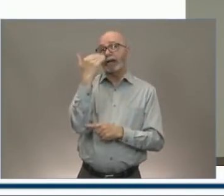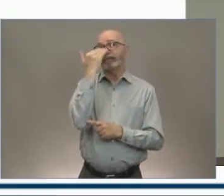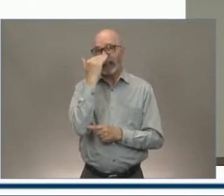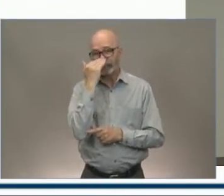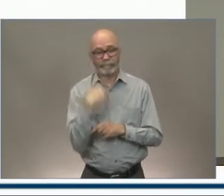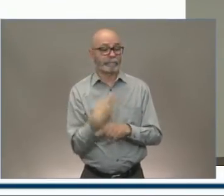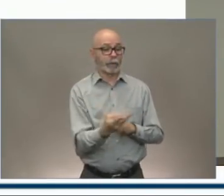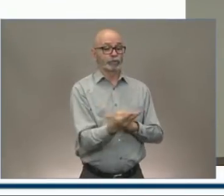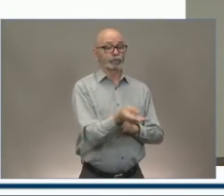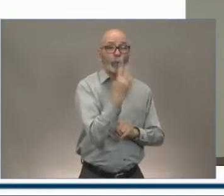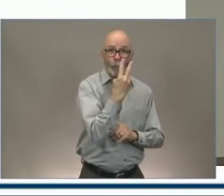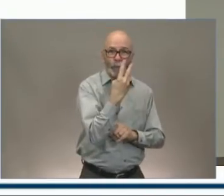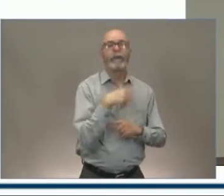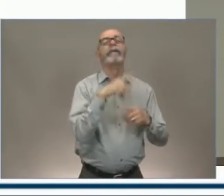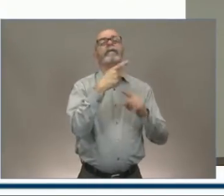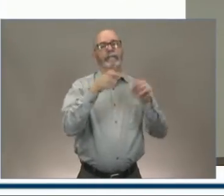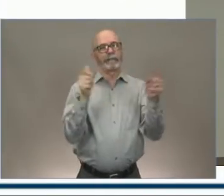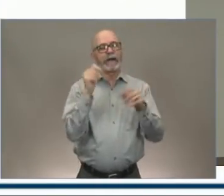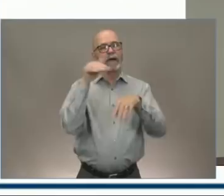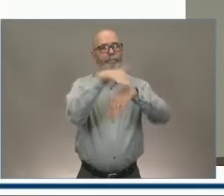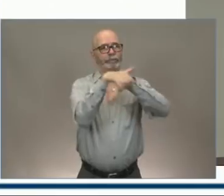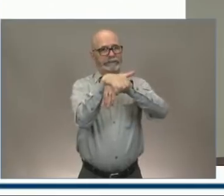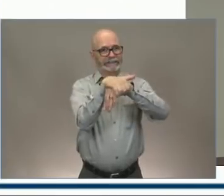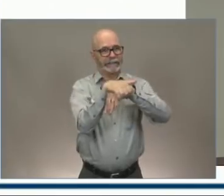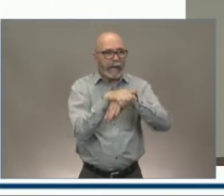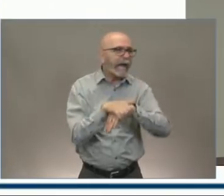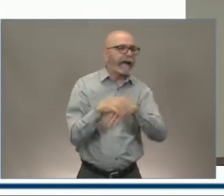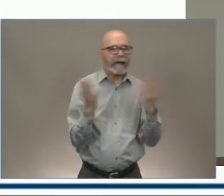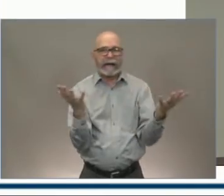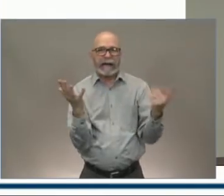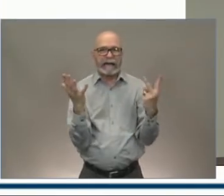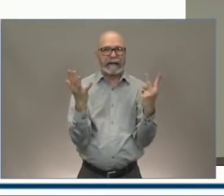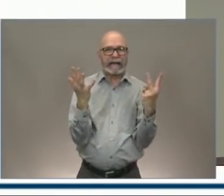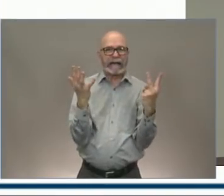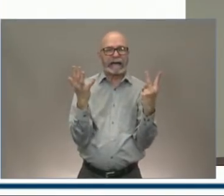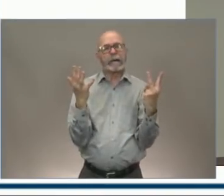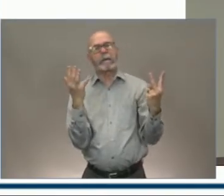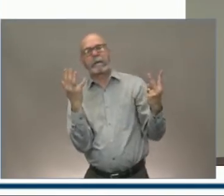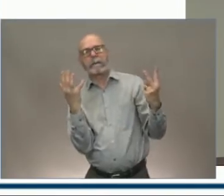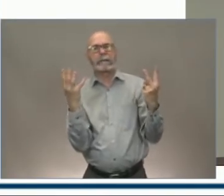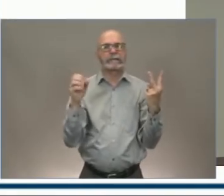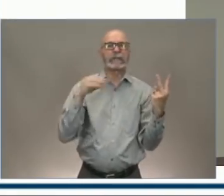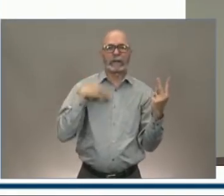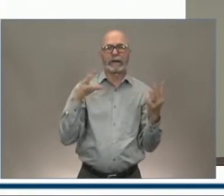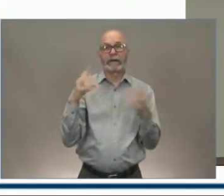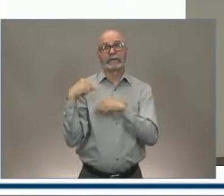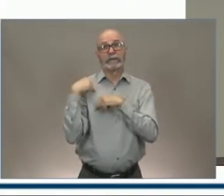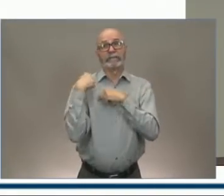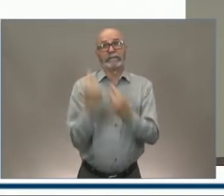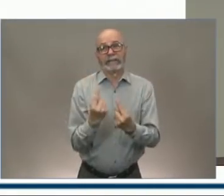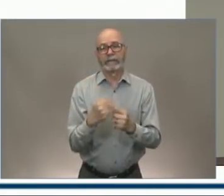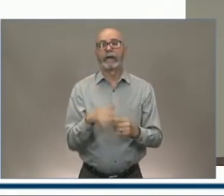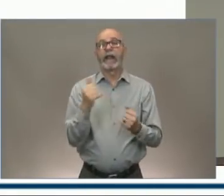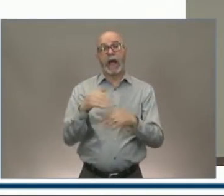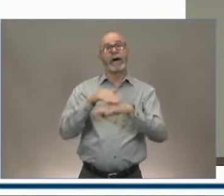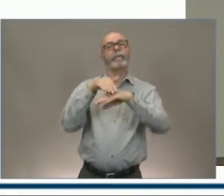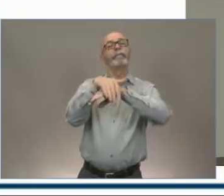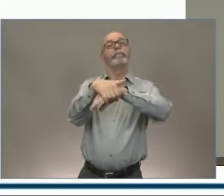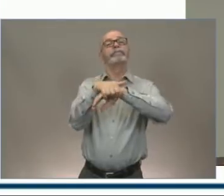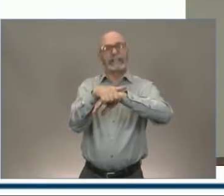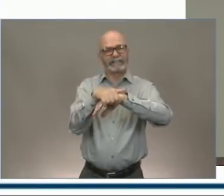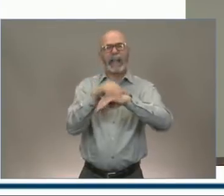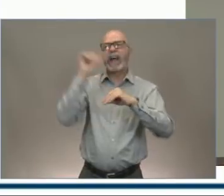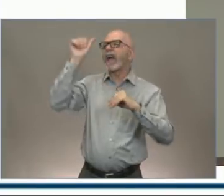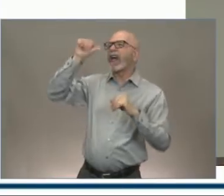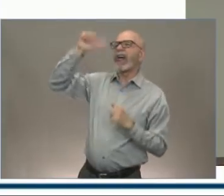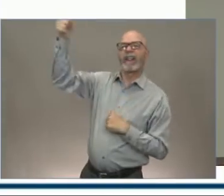to 8 and the South African variant to 6. The 2 UK variant cases are connected to a previously reported